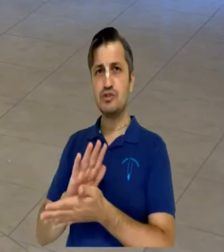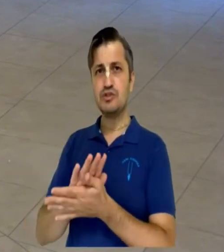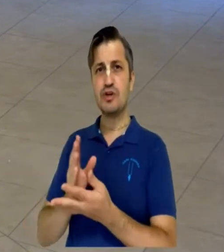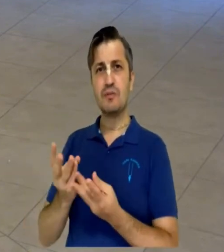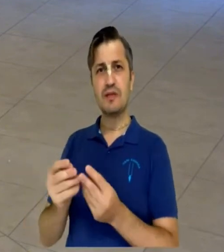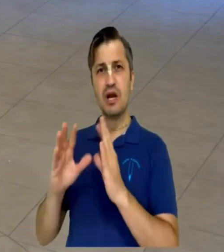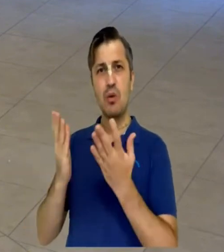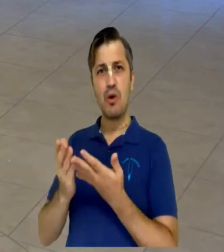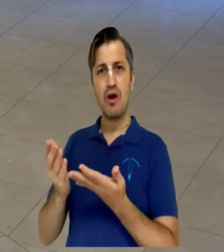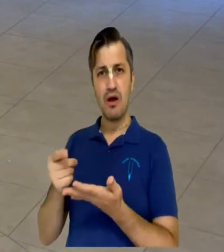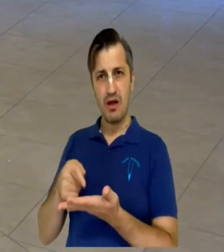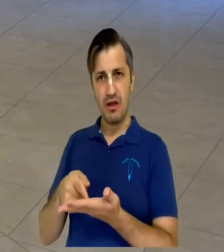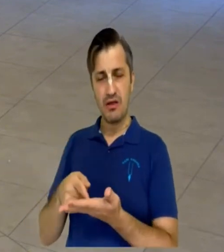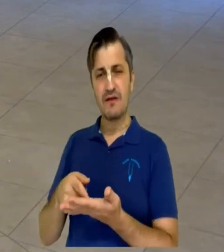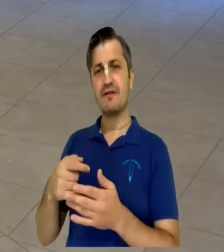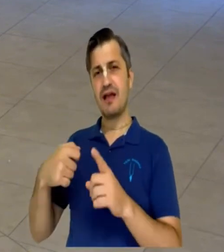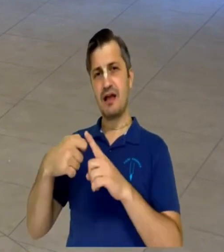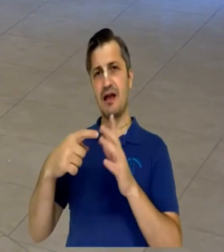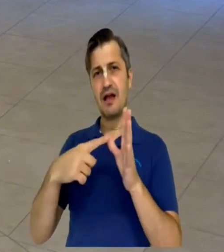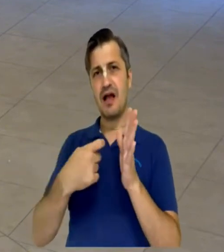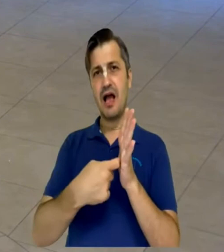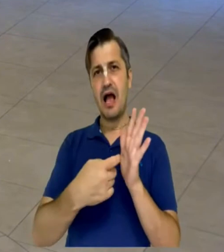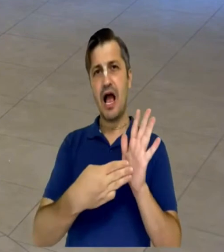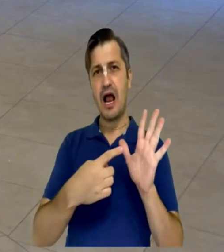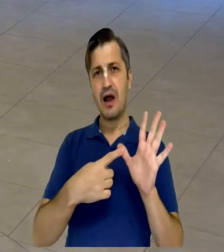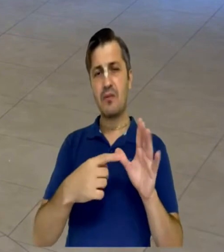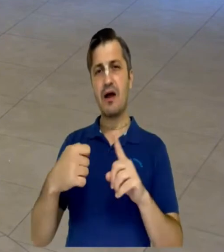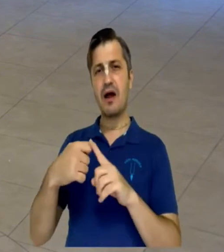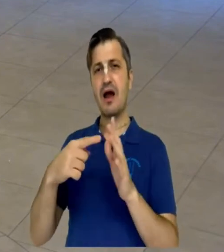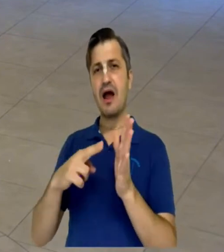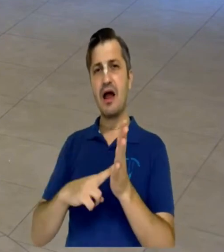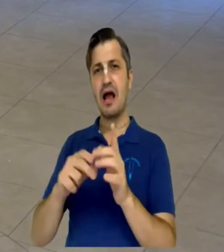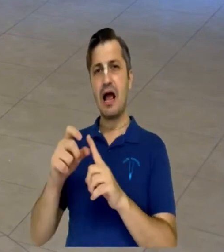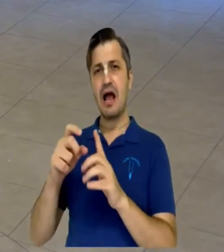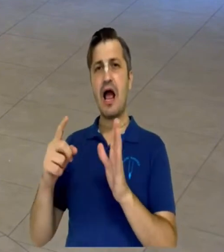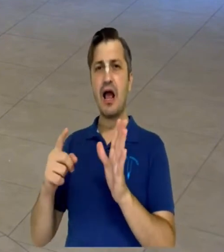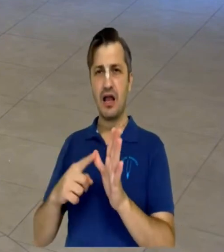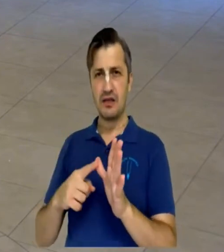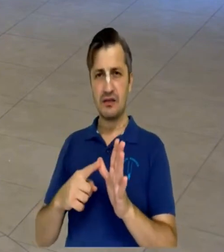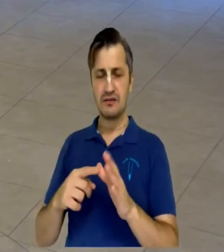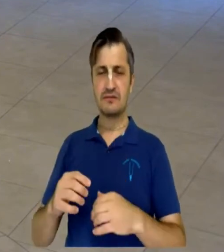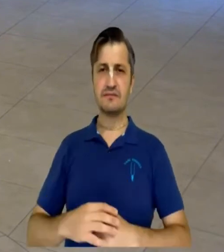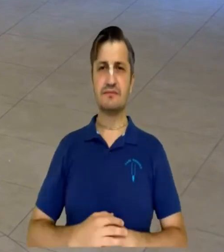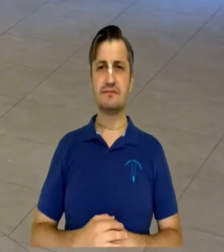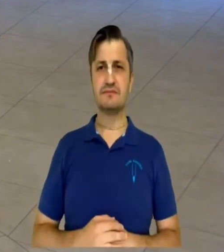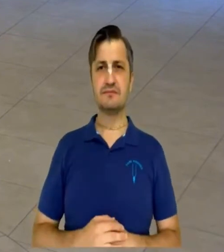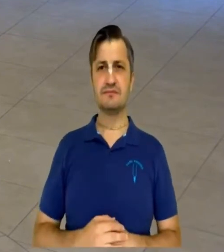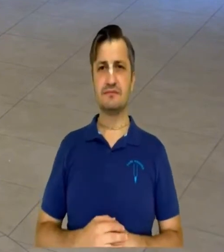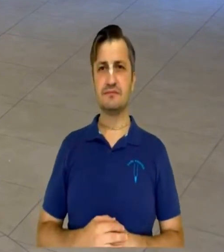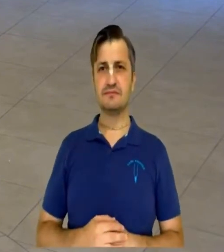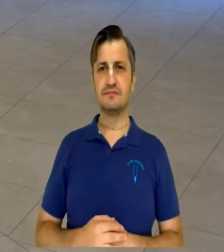world, and not to incur too much bad karma, but also at the same time sort of